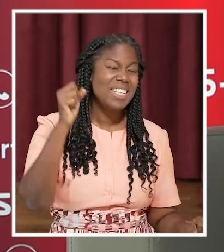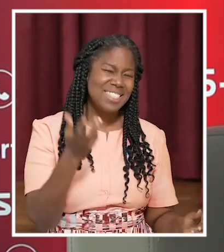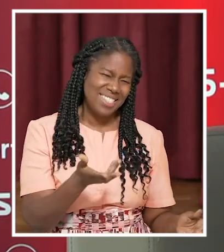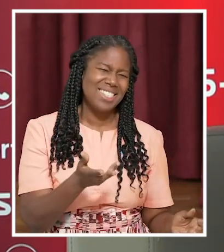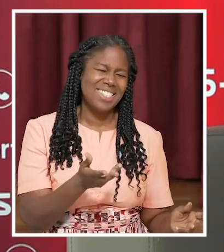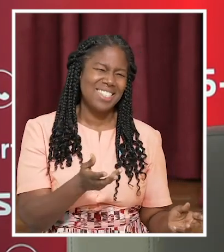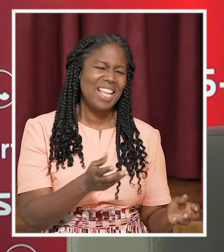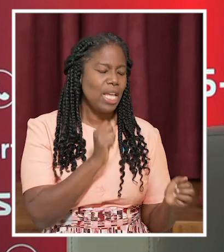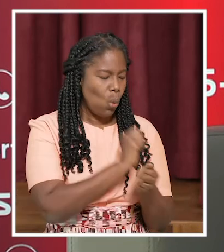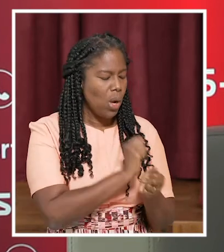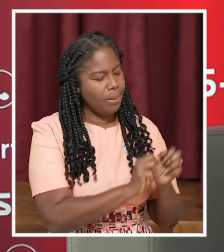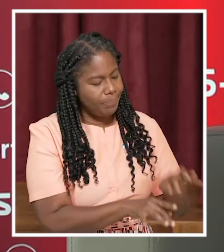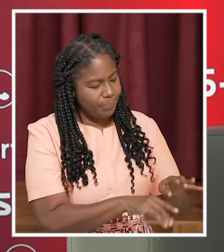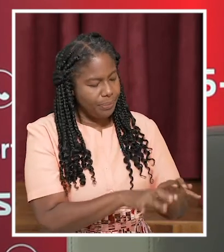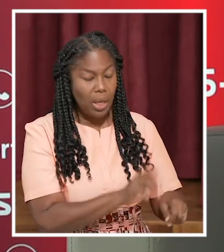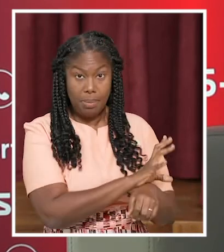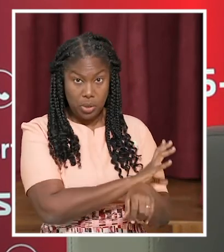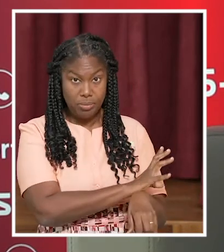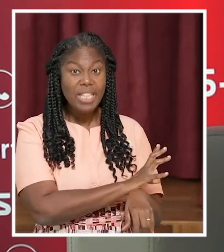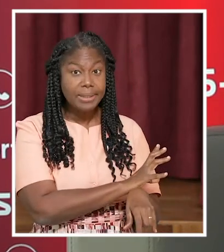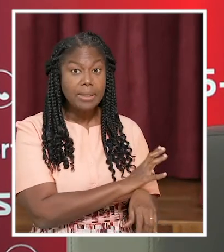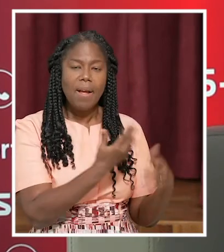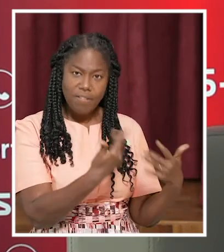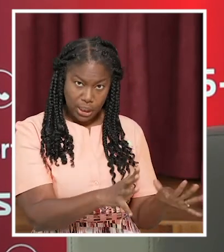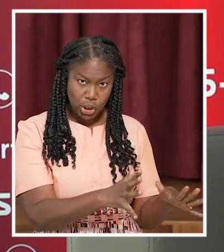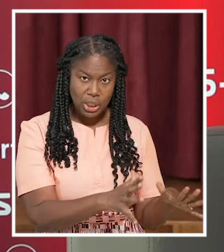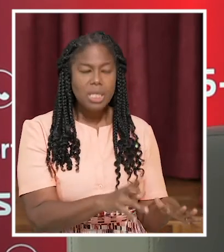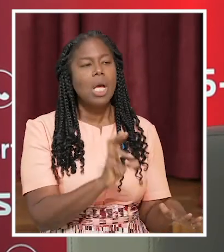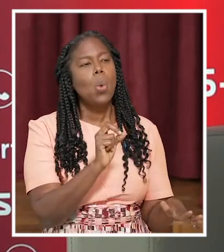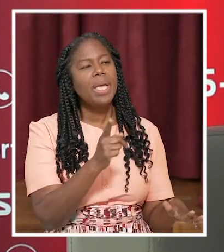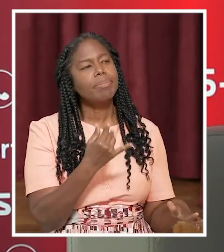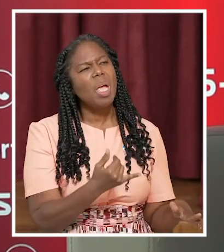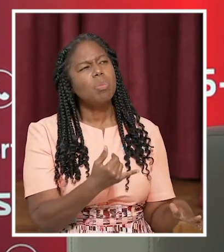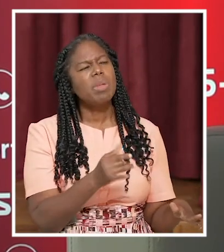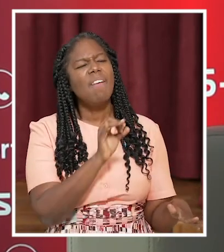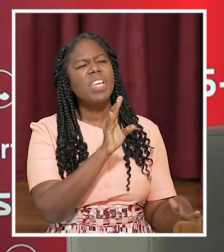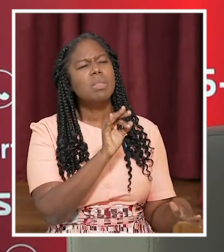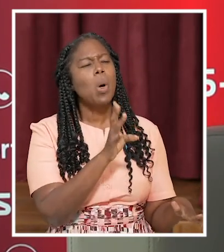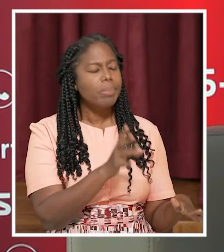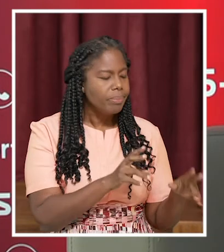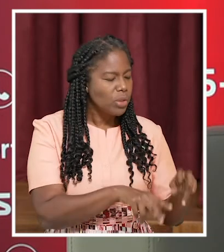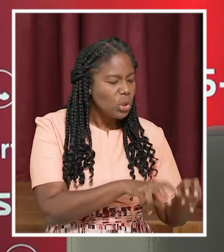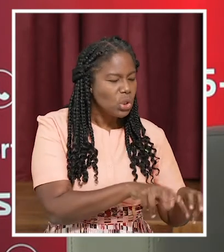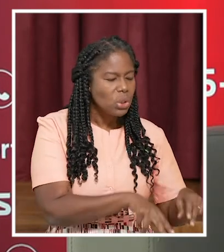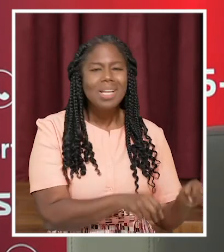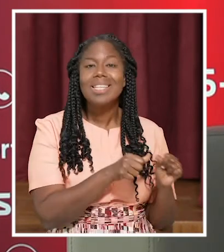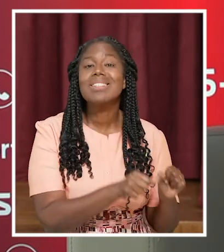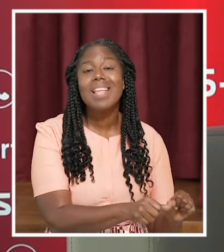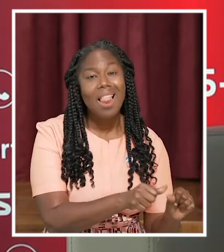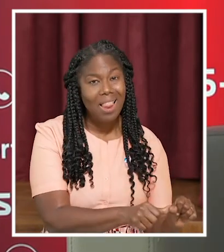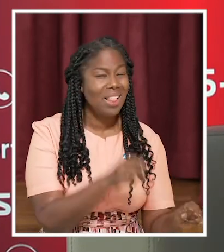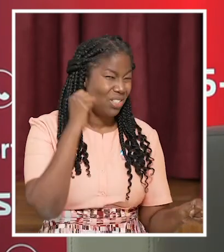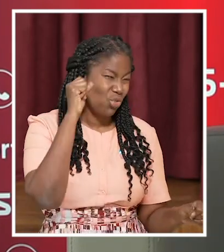stop messaging or stop reading your messages from your phone. There's a time to be like, okay, it's hard. It's very hard for most people, not for me. But you